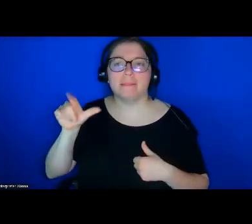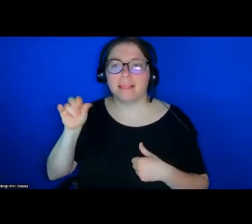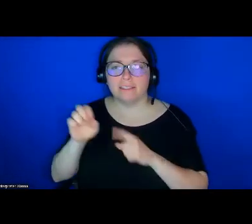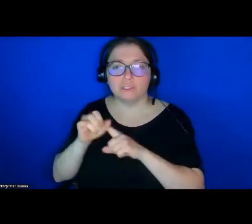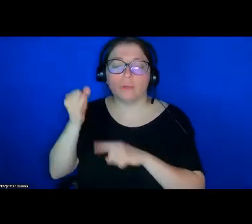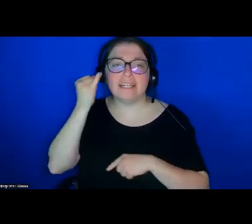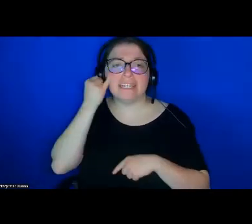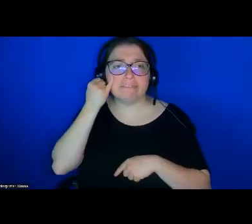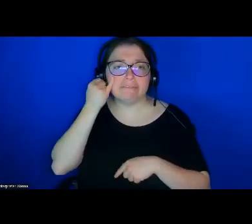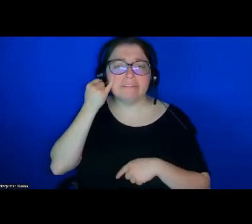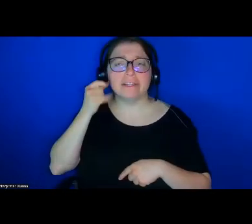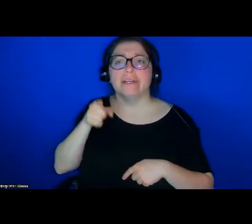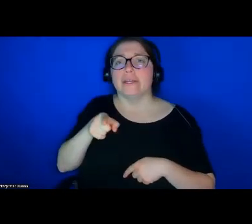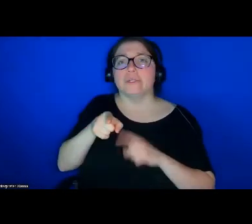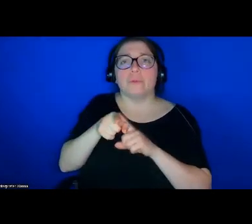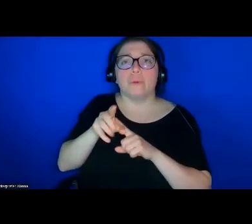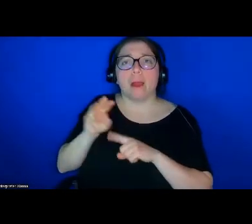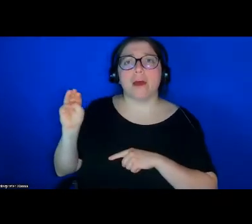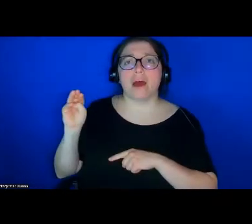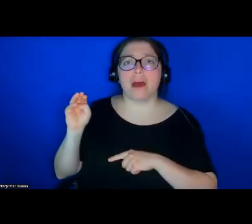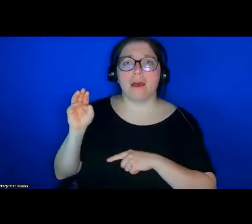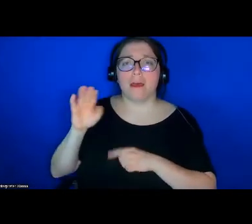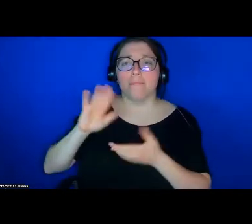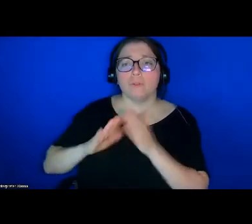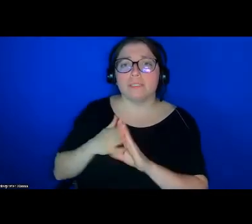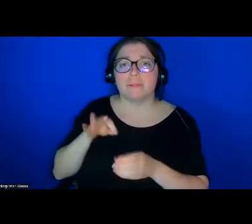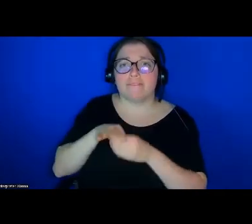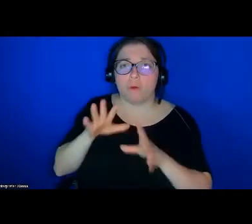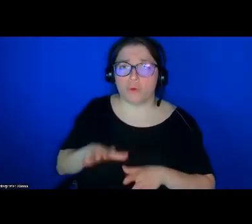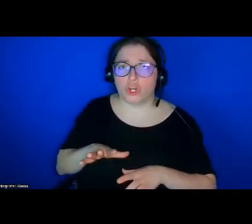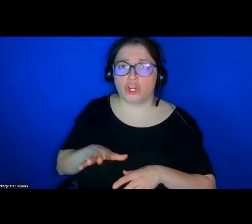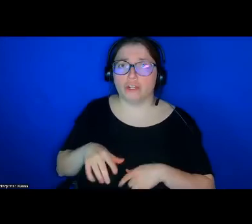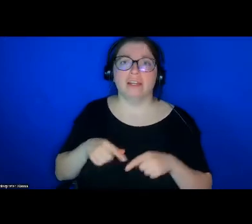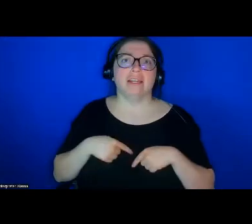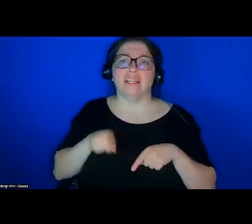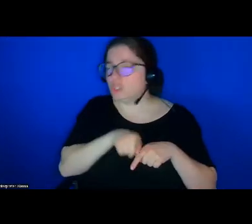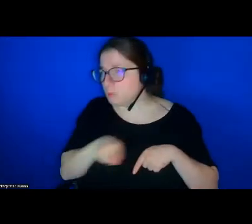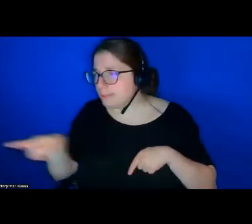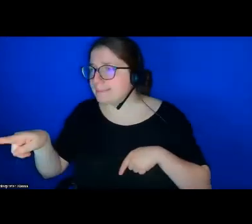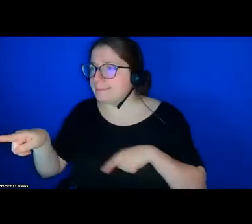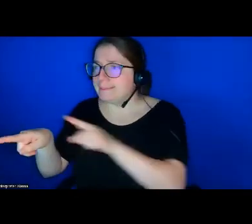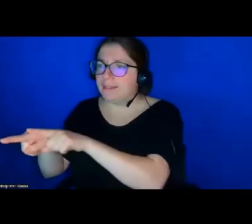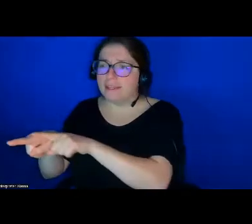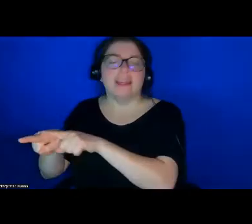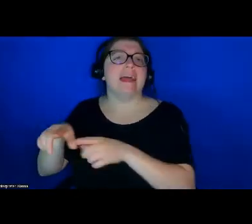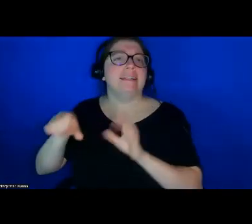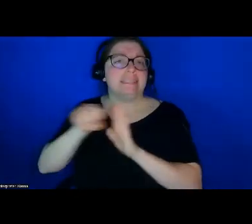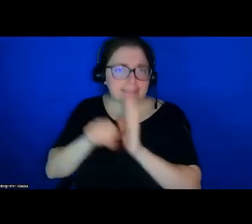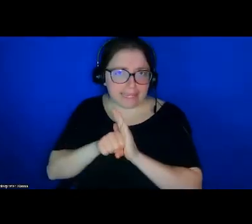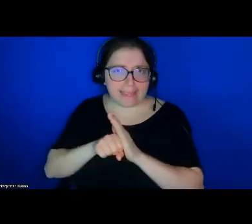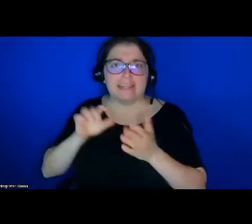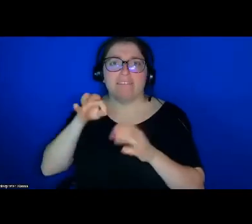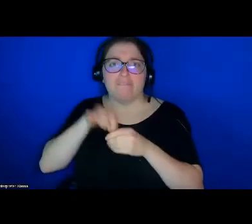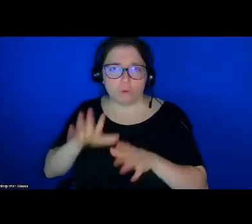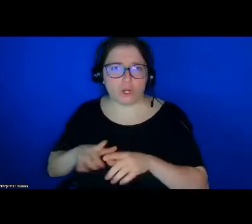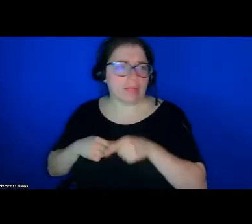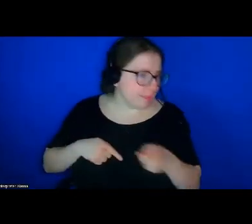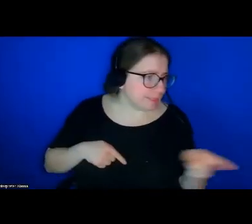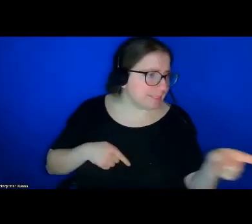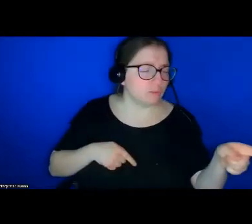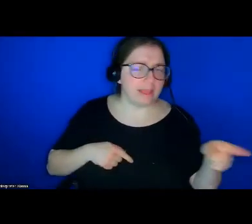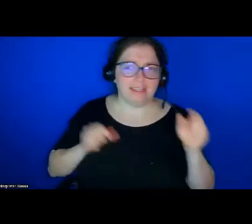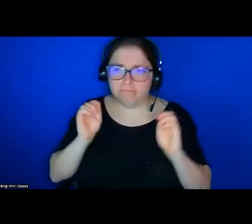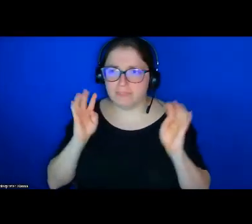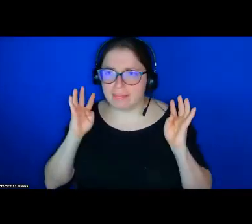voter go to this line um everyone has to go to the same line and the poll worker makes the determination of which ballot um the